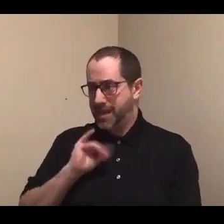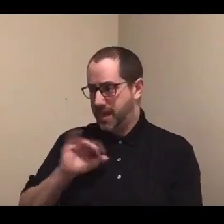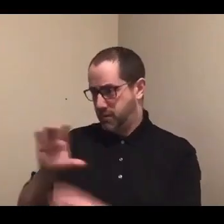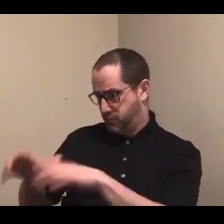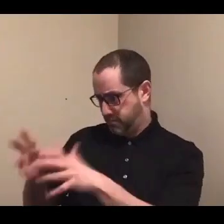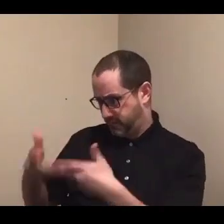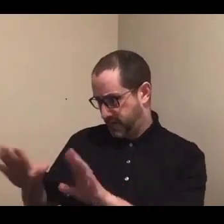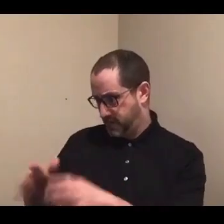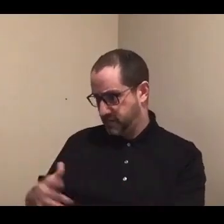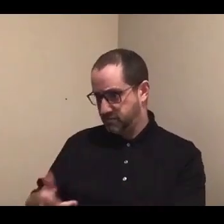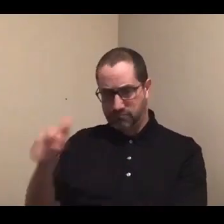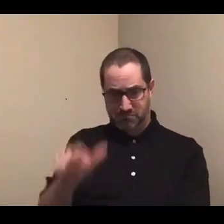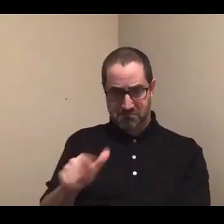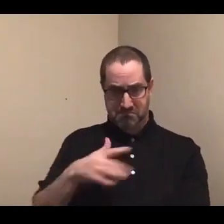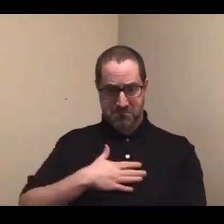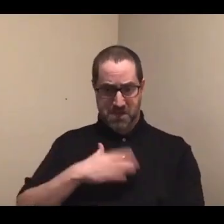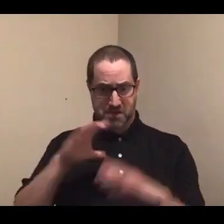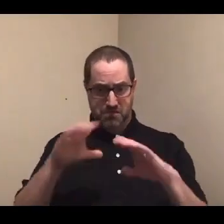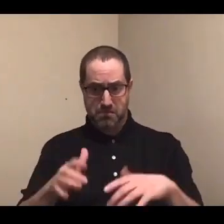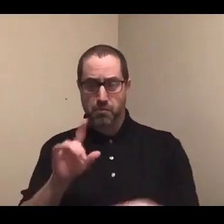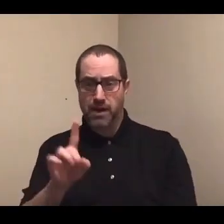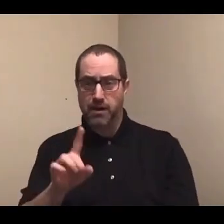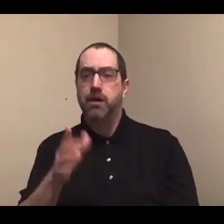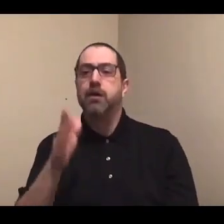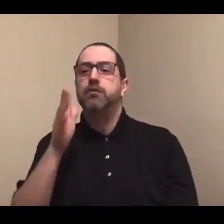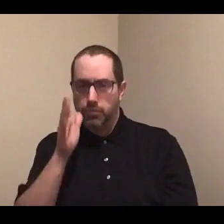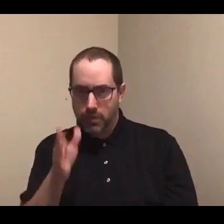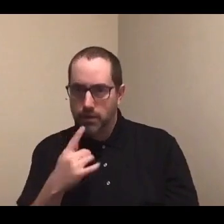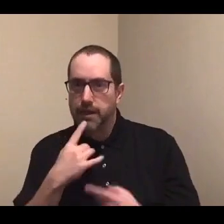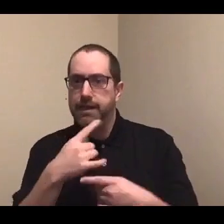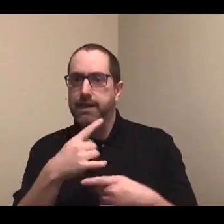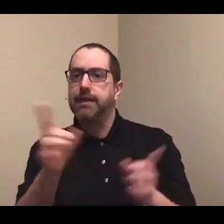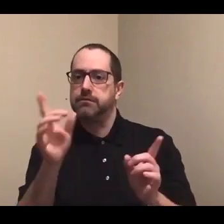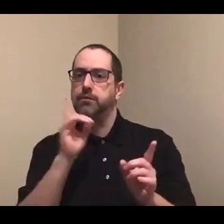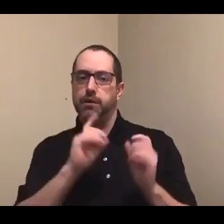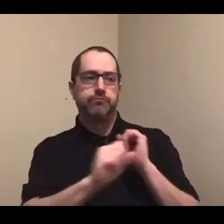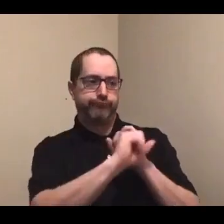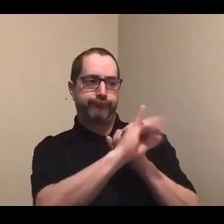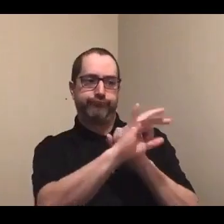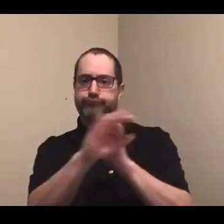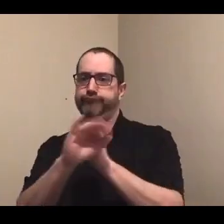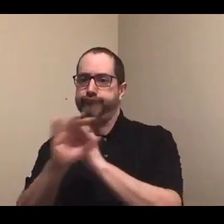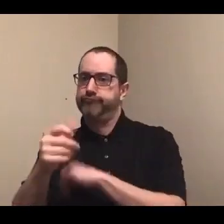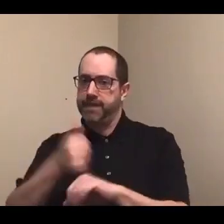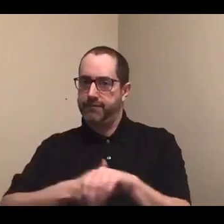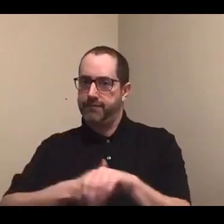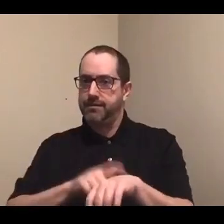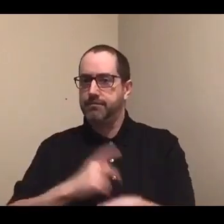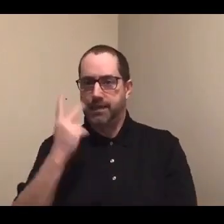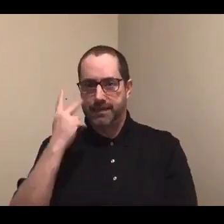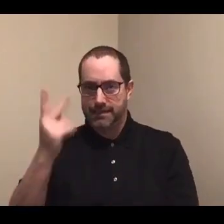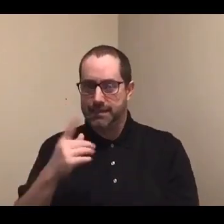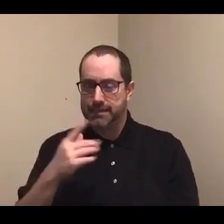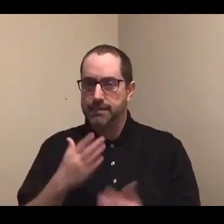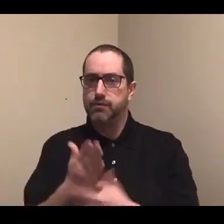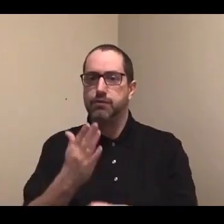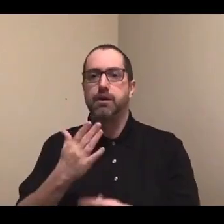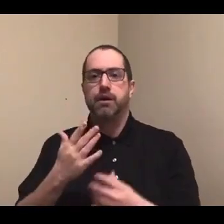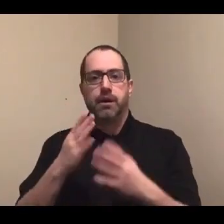public communication every time there's an expansion of the age group access. This will be provided through a public service